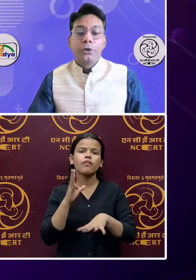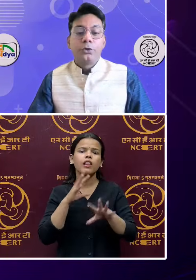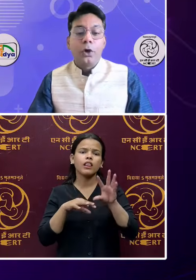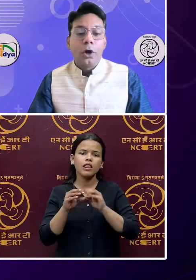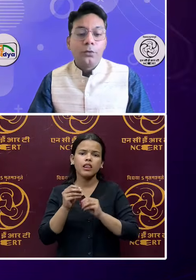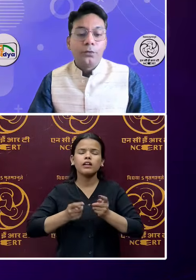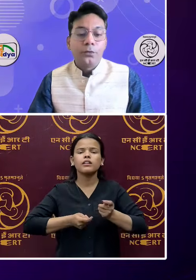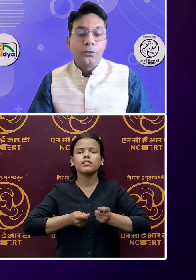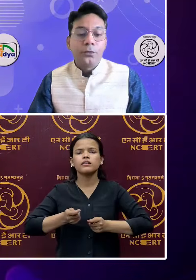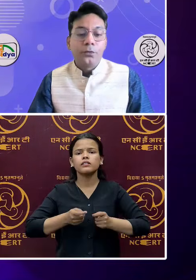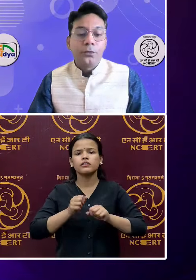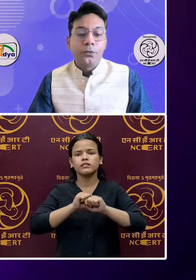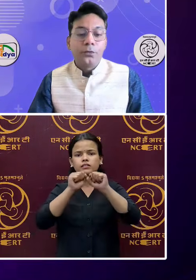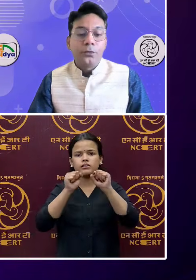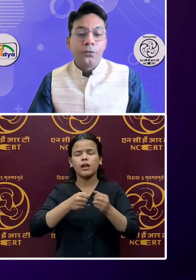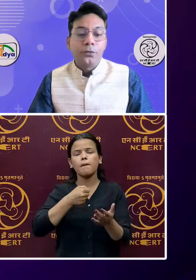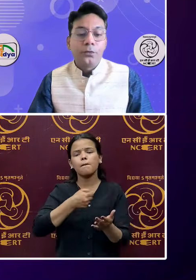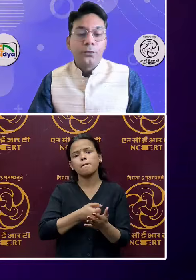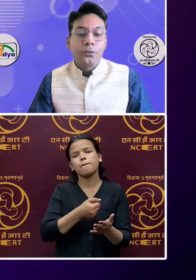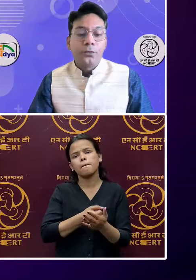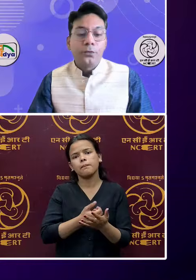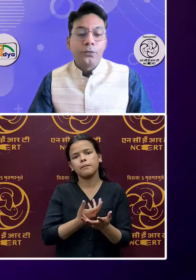tool to offer.